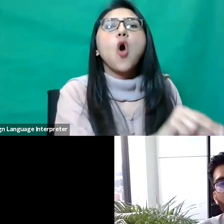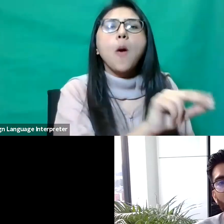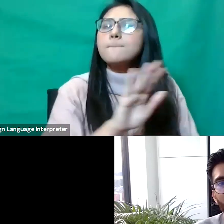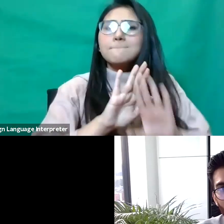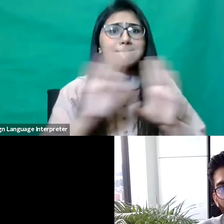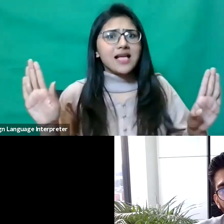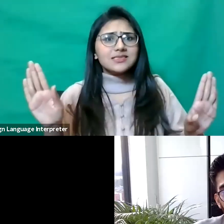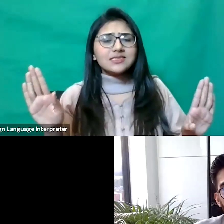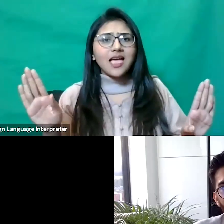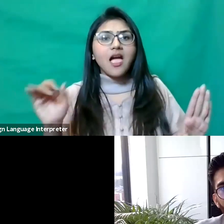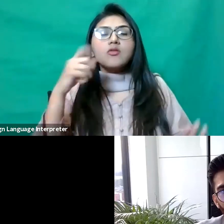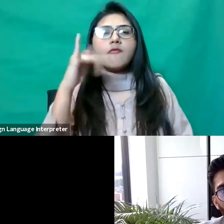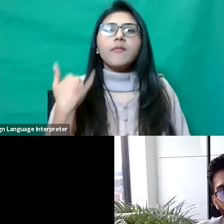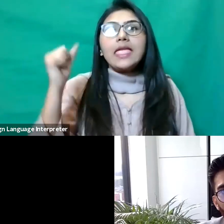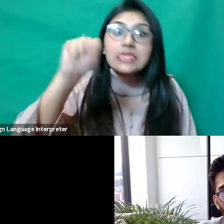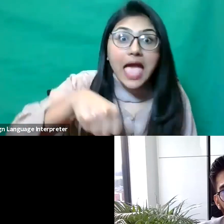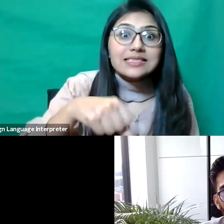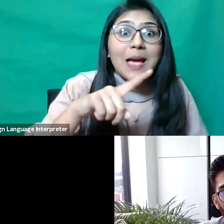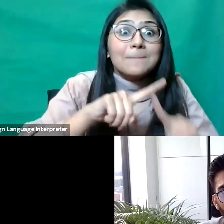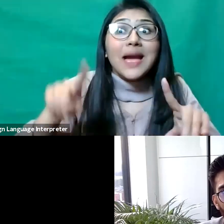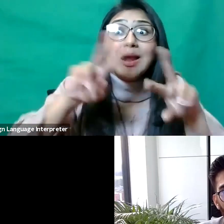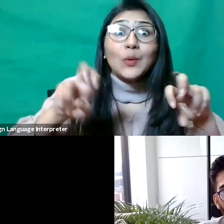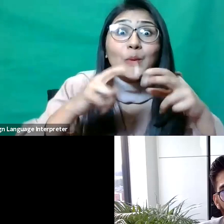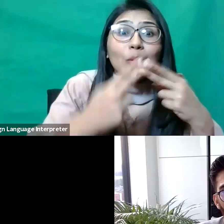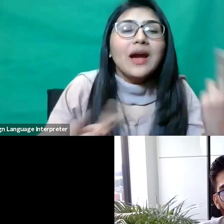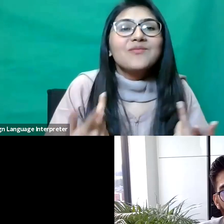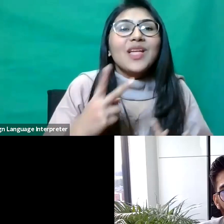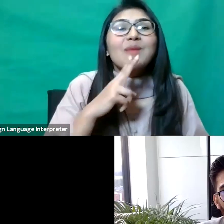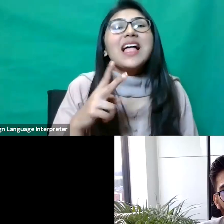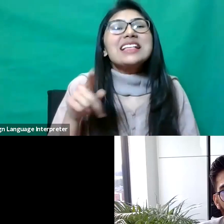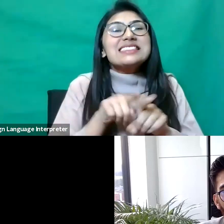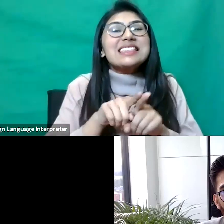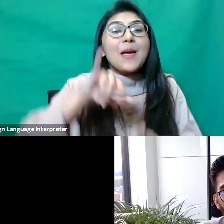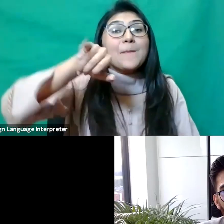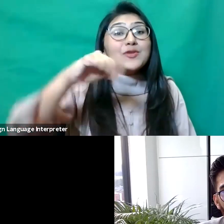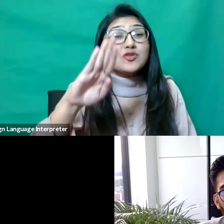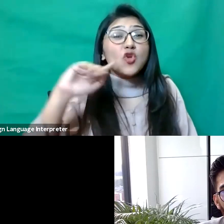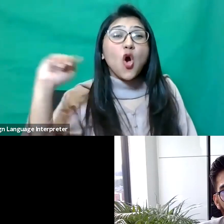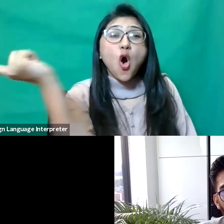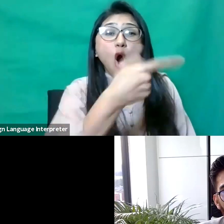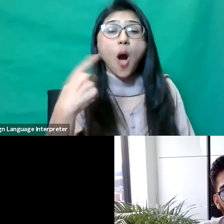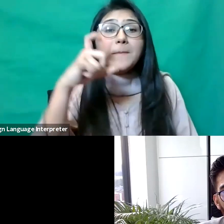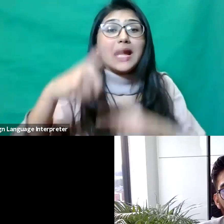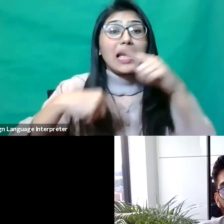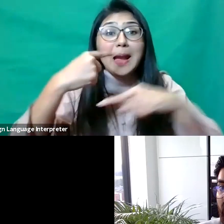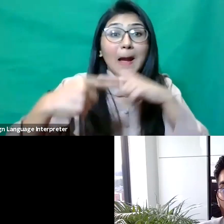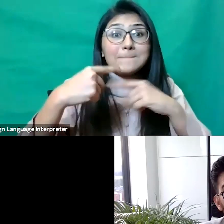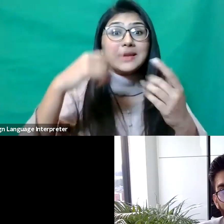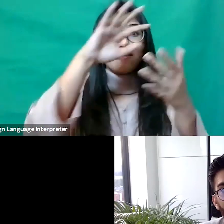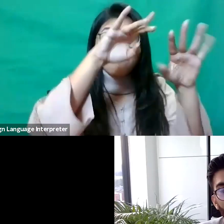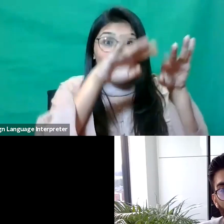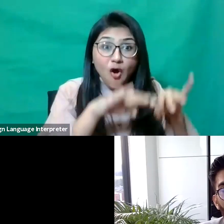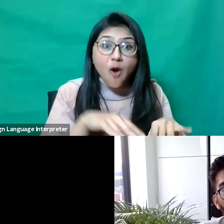yeah. Yeah, I feel like it's the job application form. The better it is, the more they want to find out, and that's like